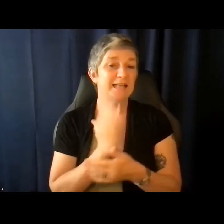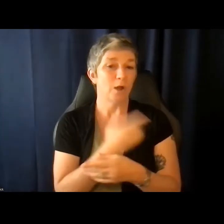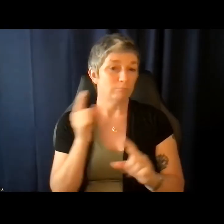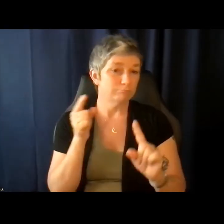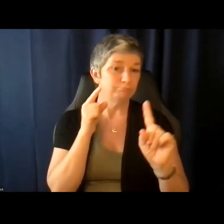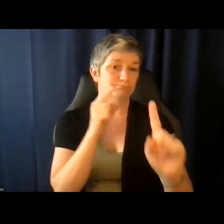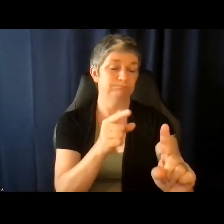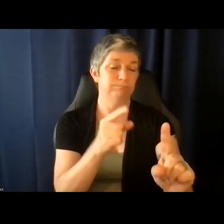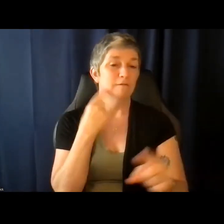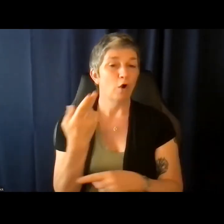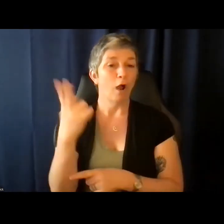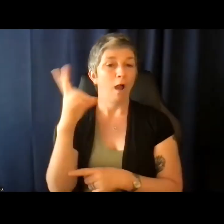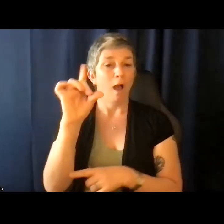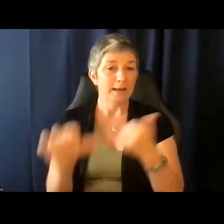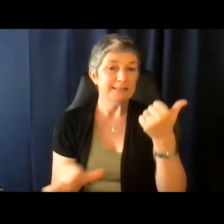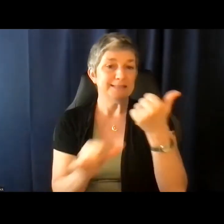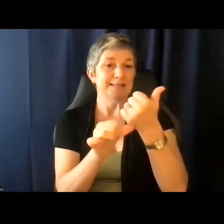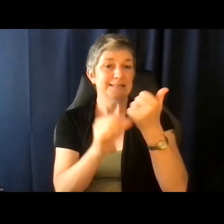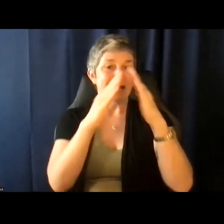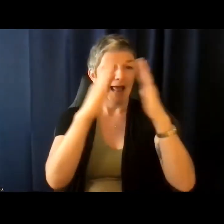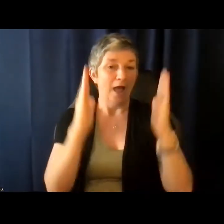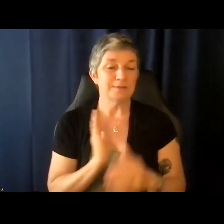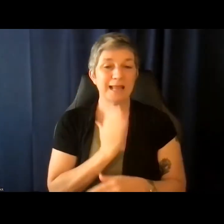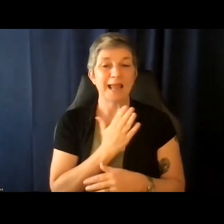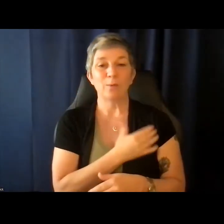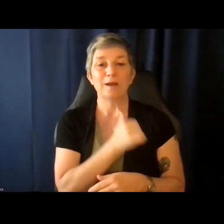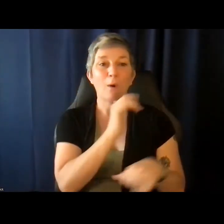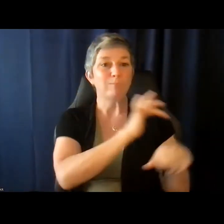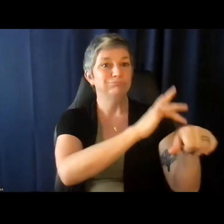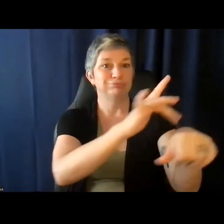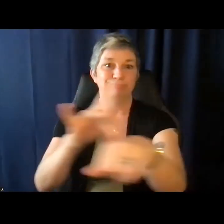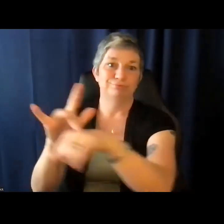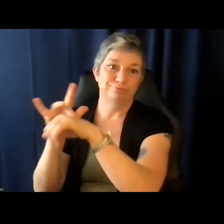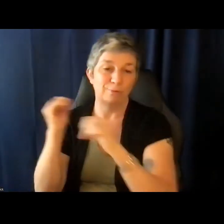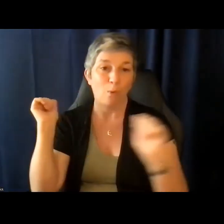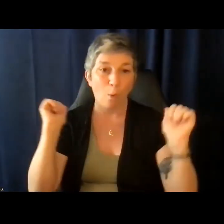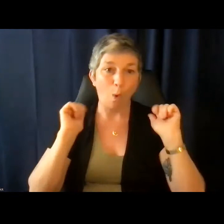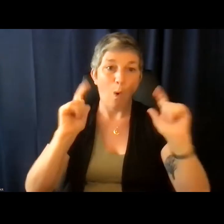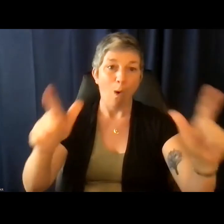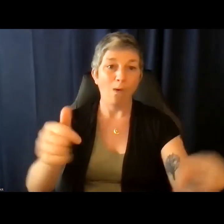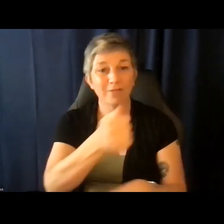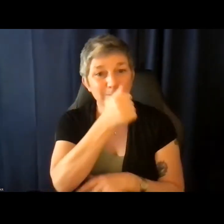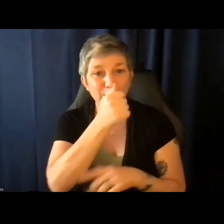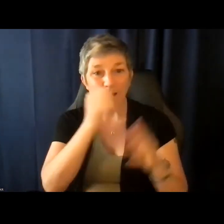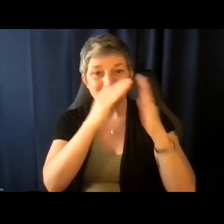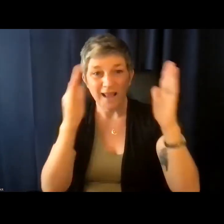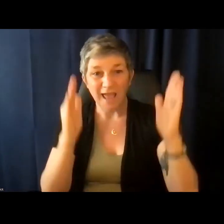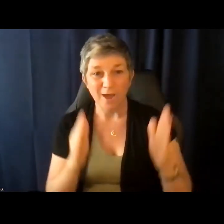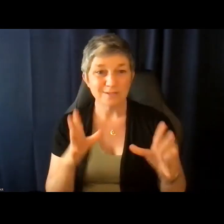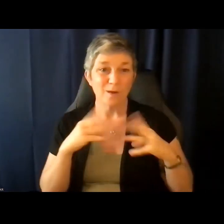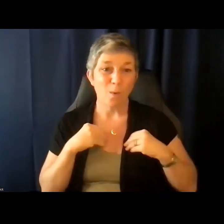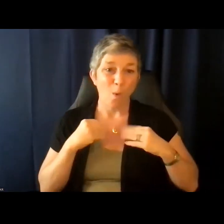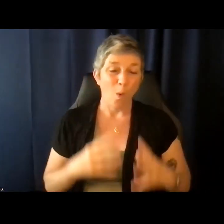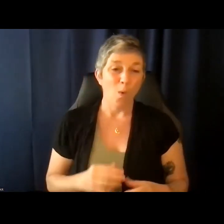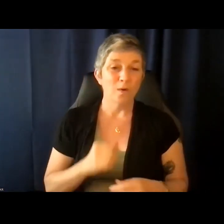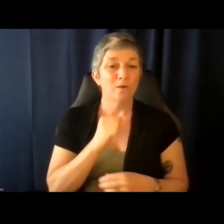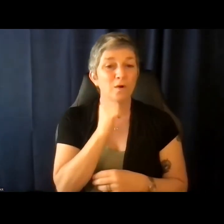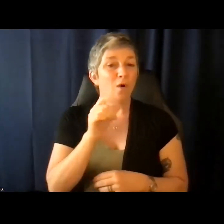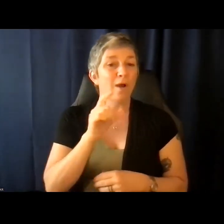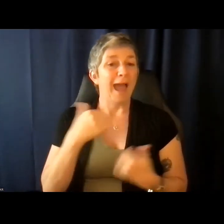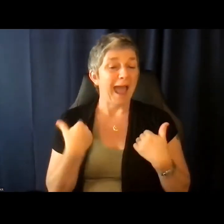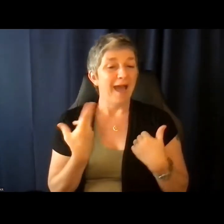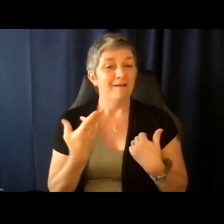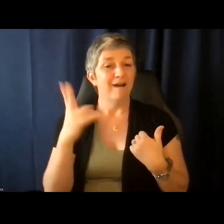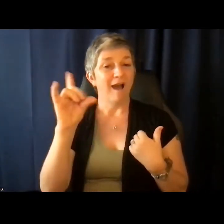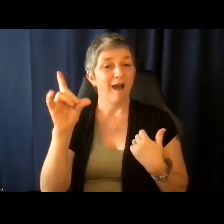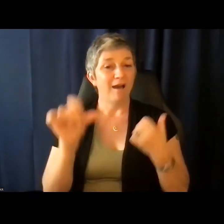HUD-assisted housing. Of course, our reach doesn't reach out to all the private housing owners who don't necessarily have HUD assistance, and